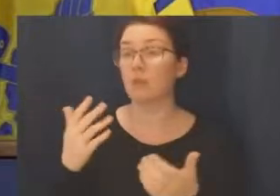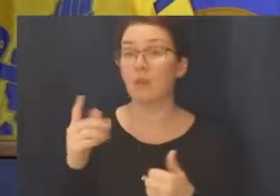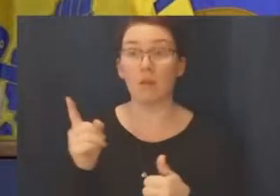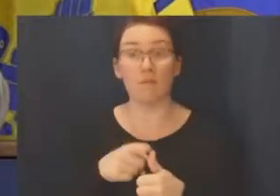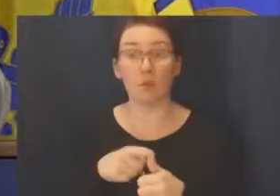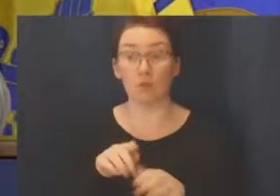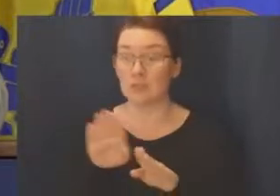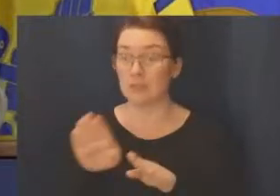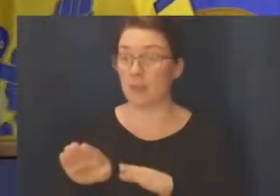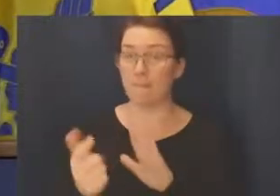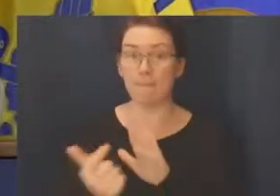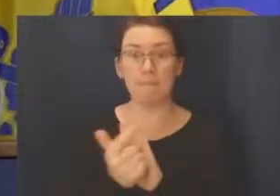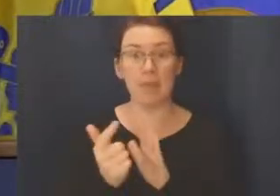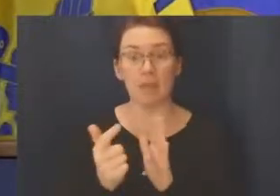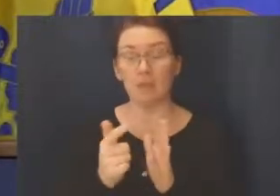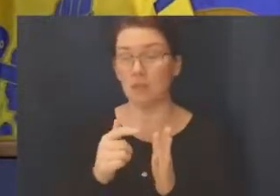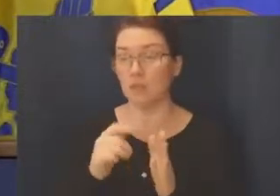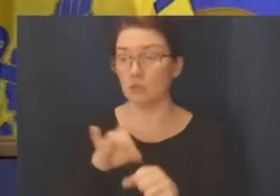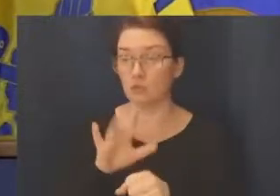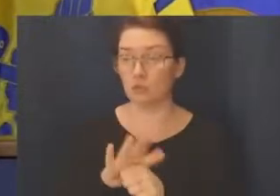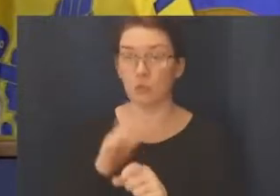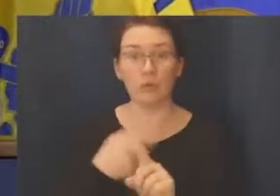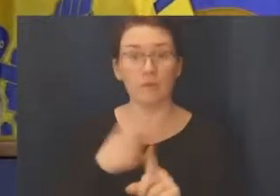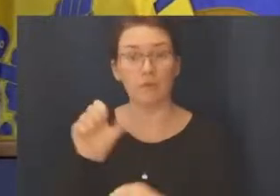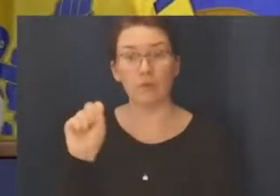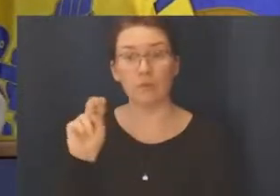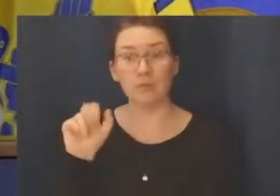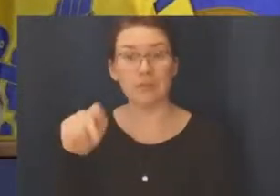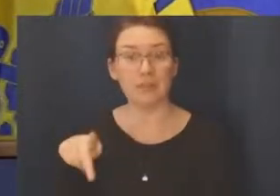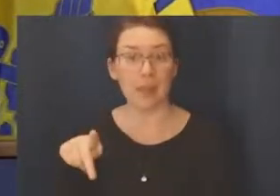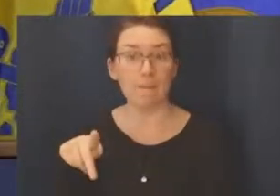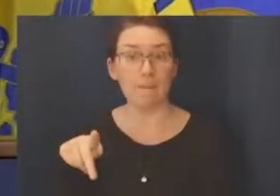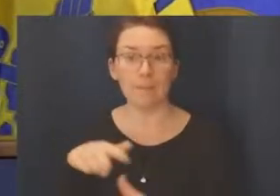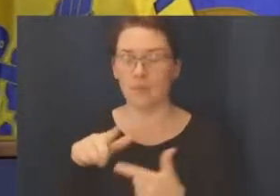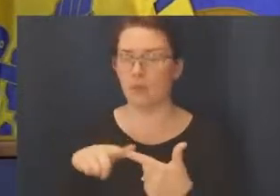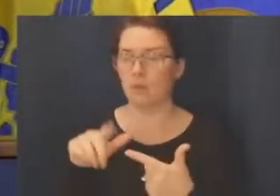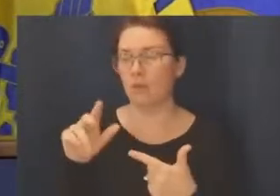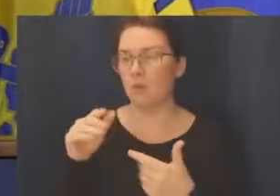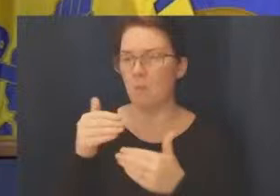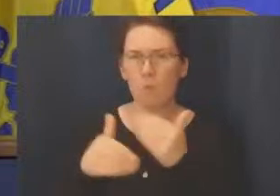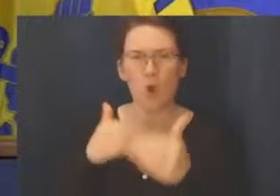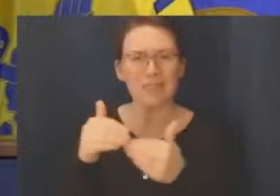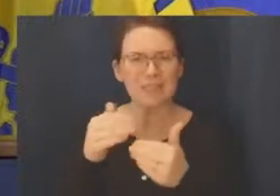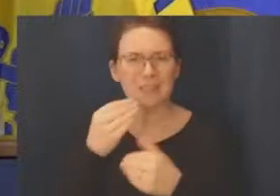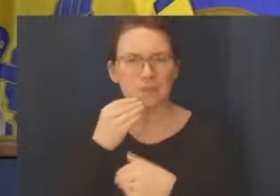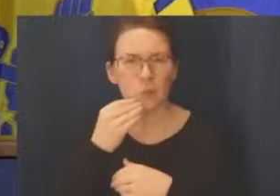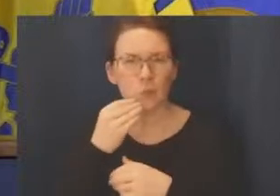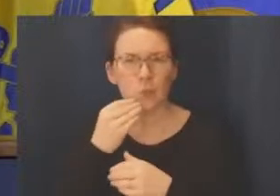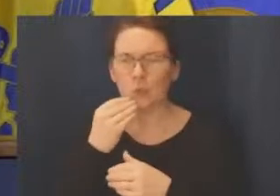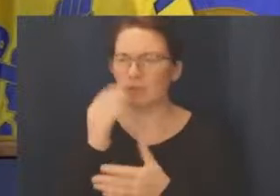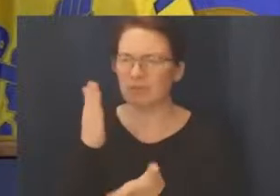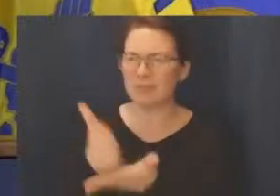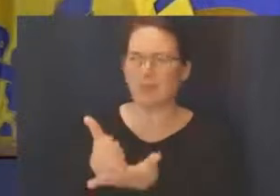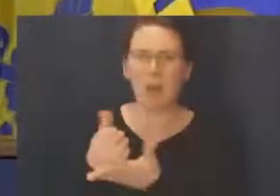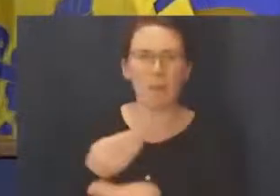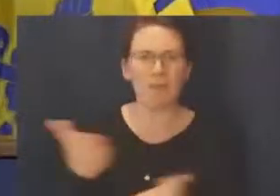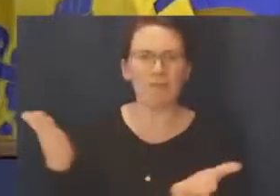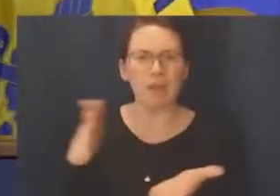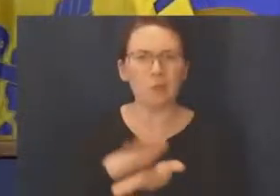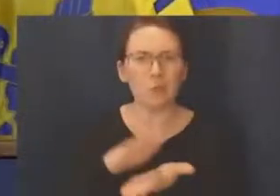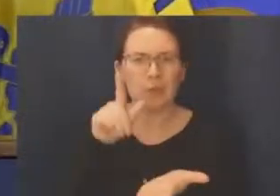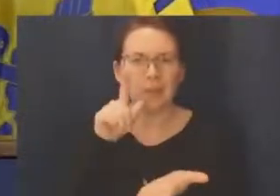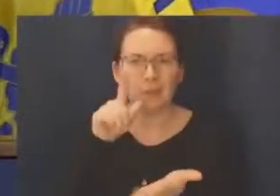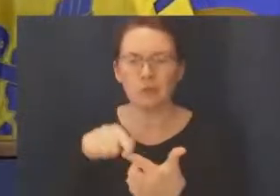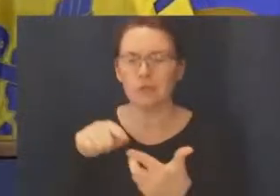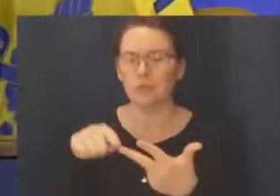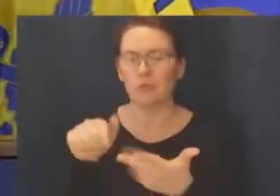getting ultra-processed foods out of our school lunches, or removing fluoride from our drinking